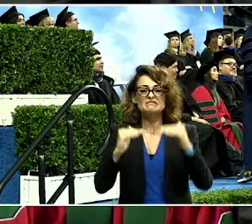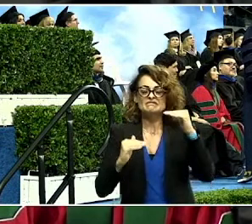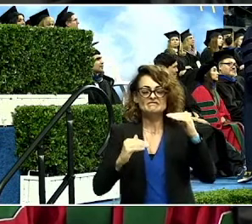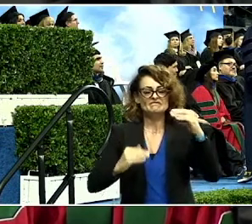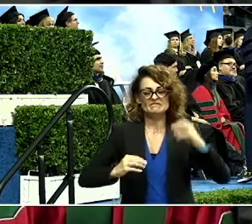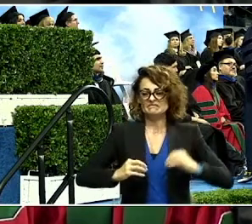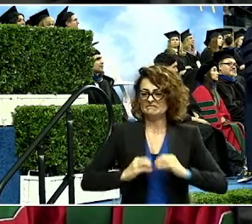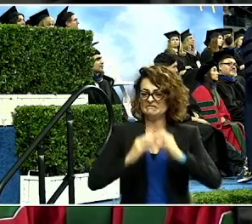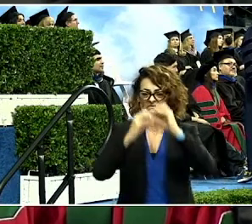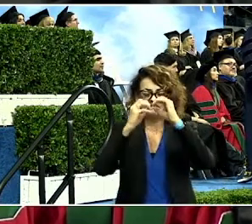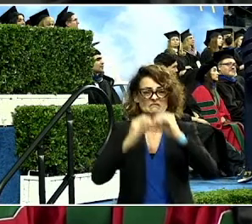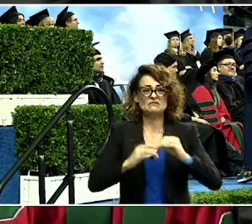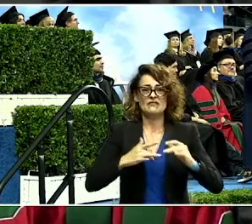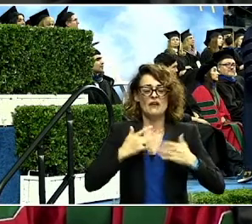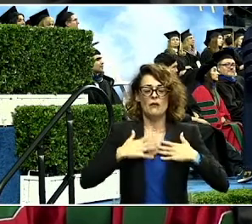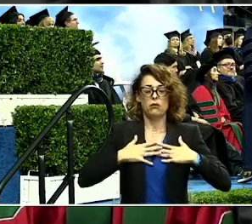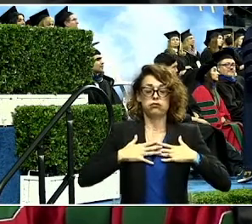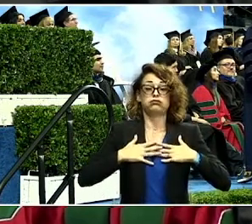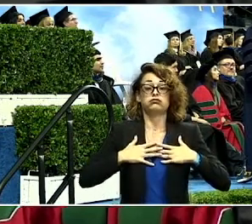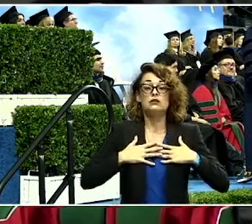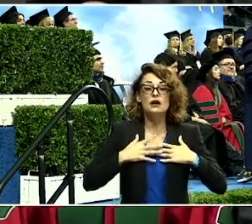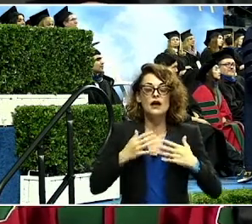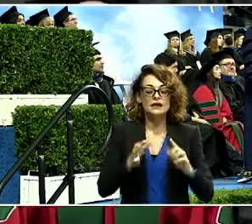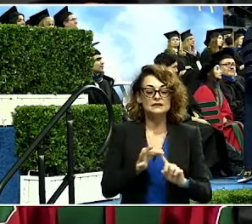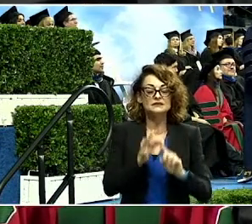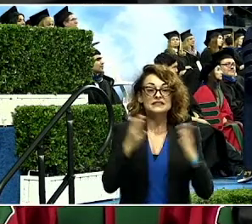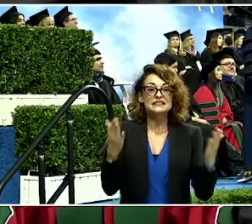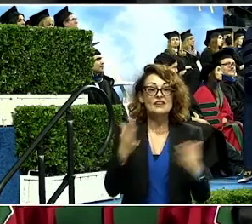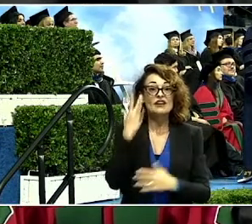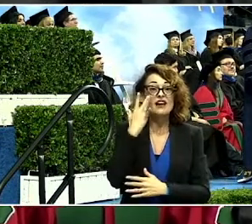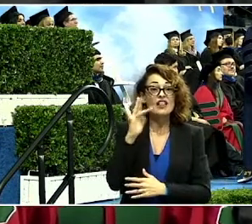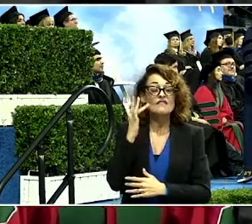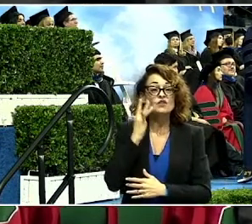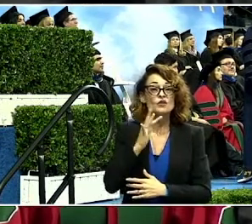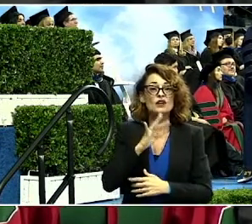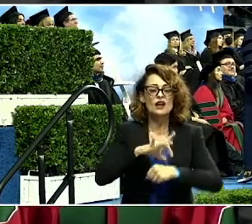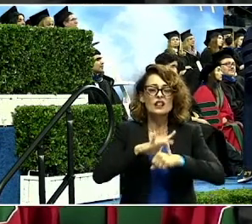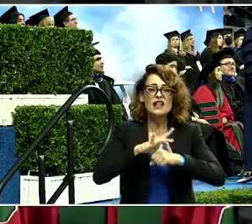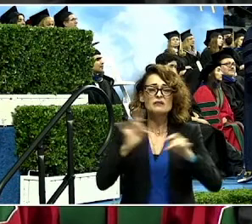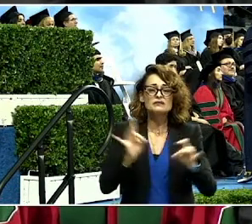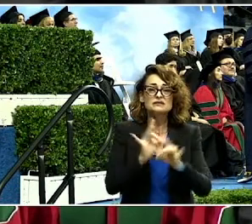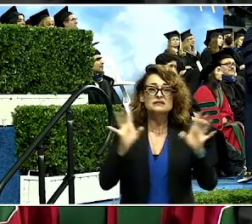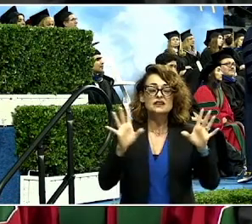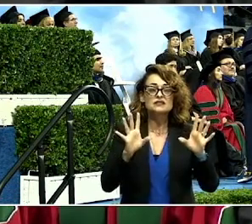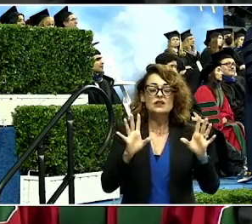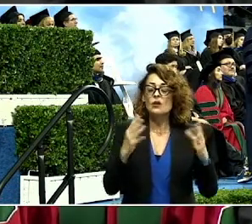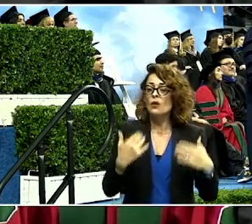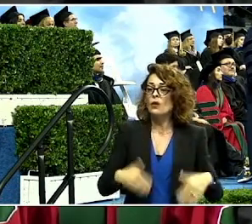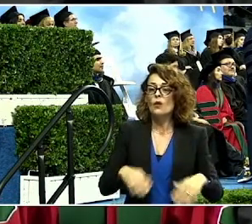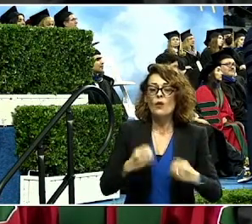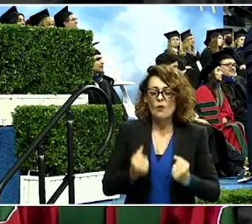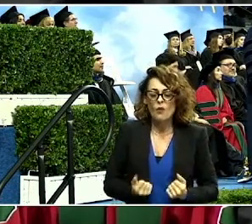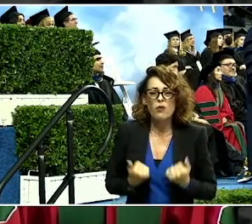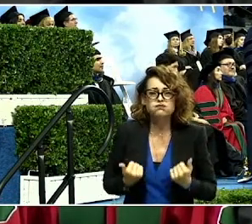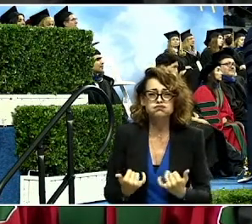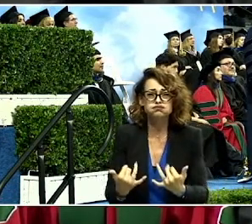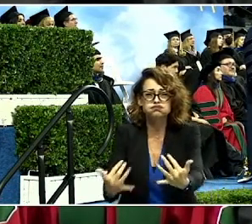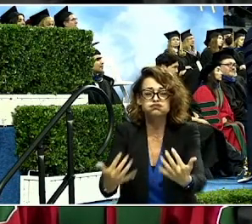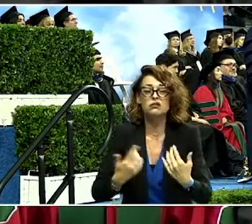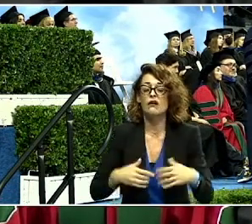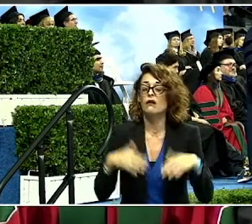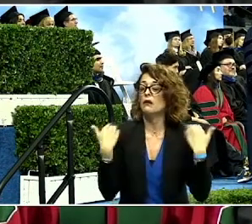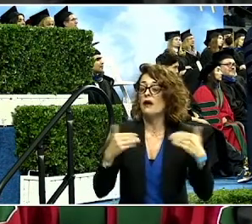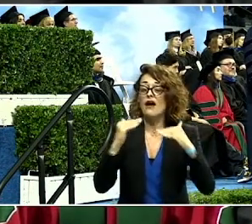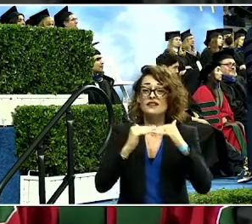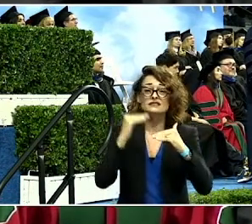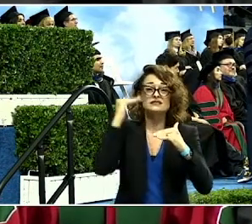And especially here in California, you felt the effects of climate disasters like wildfires and excessive heat. And there really